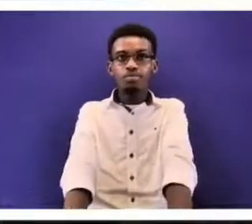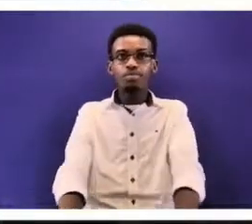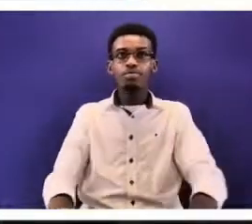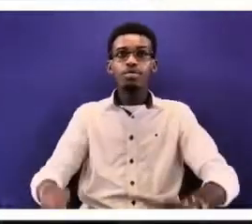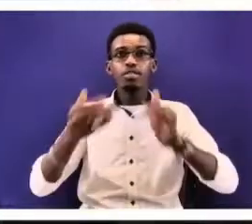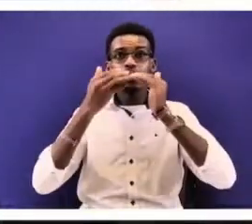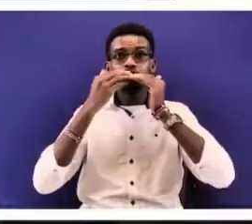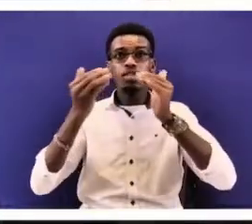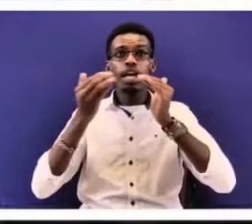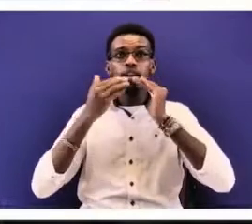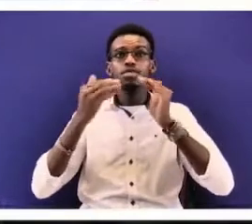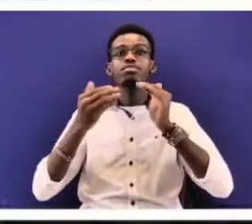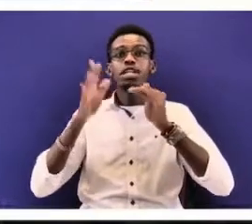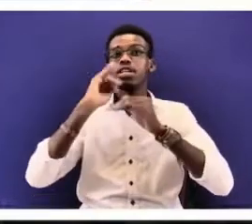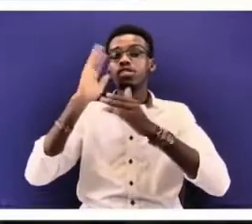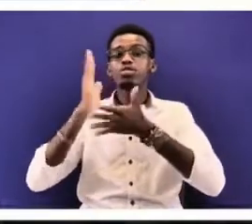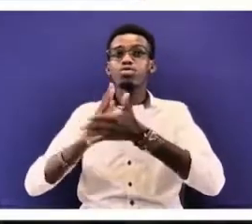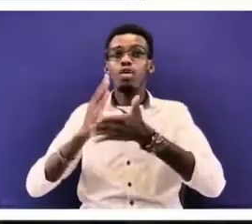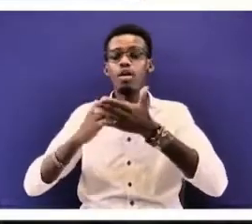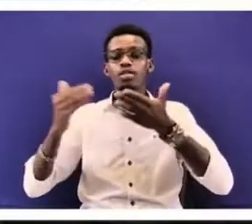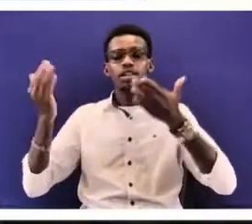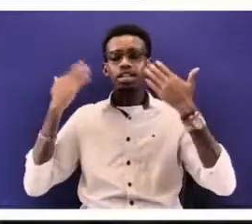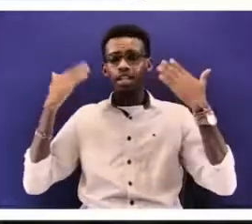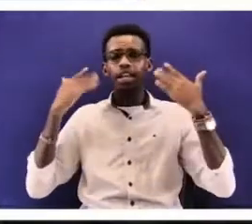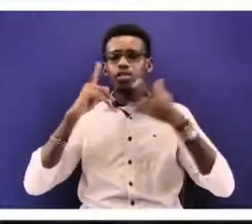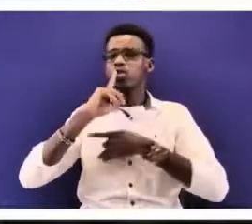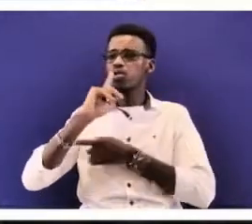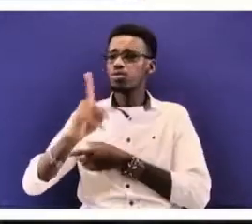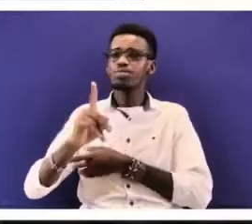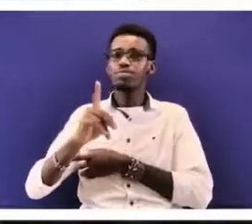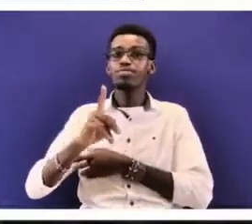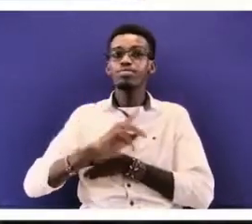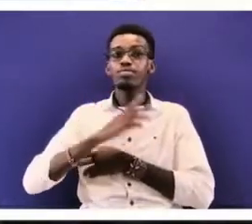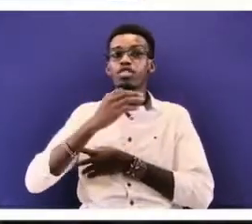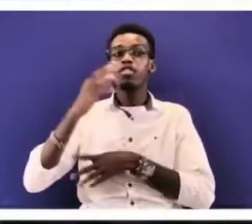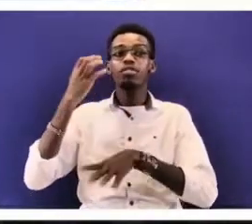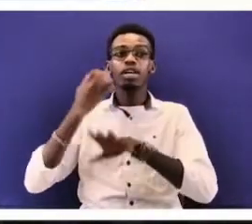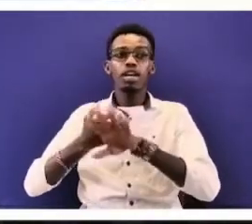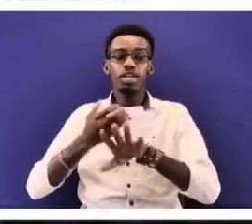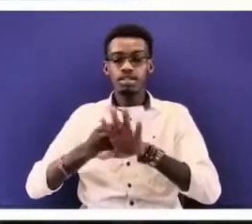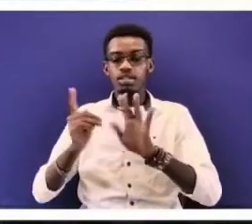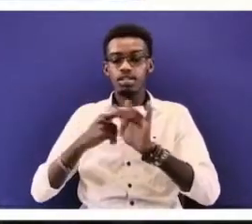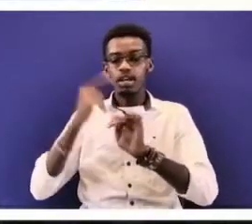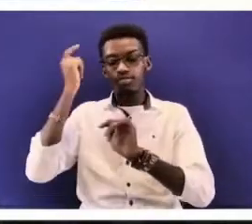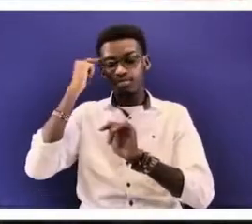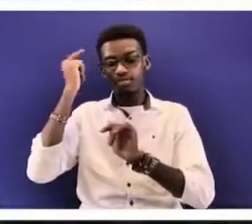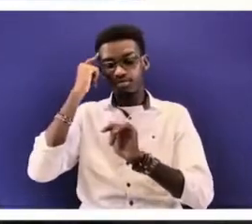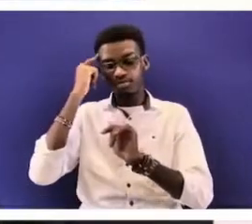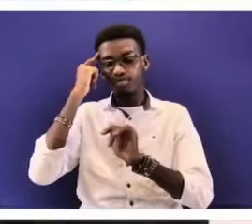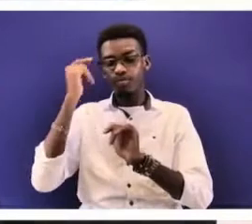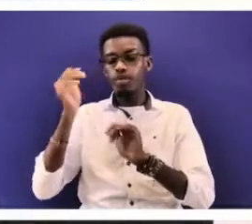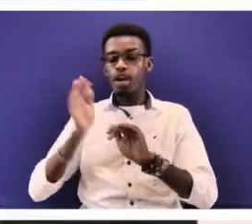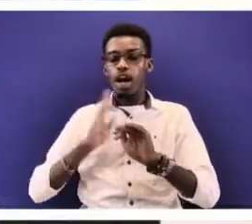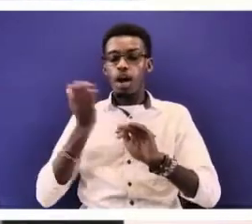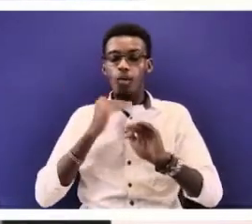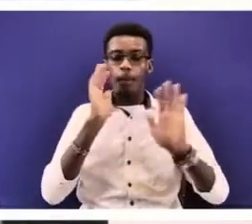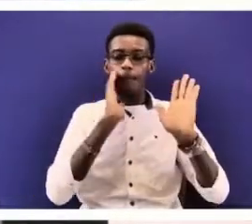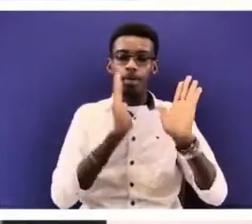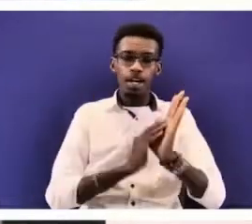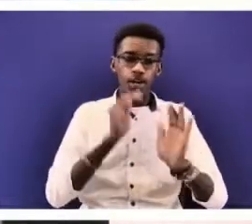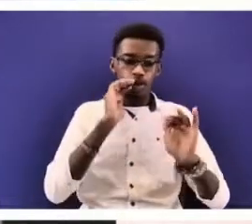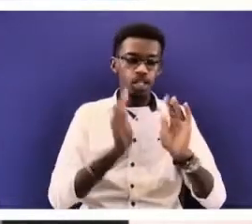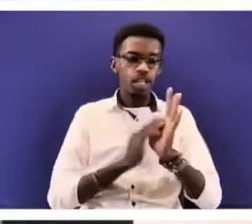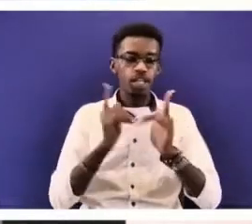Thanksgiving is internal gratitude of the heart and the mind. Our praise of